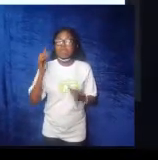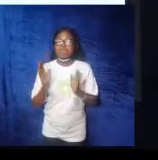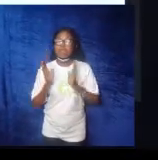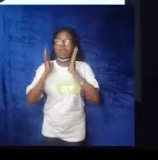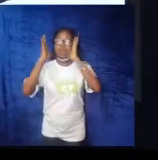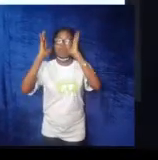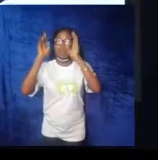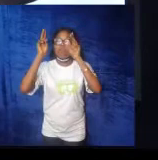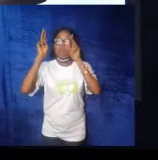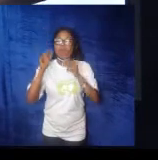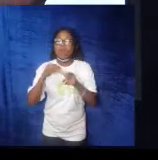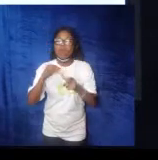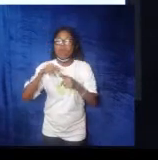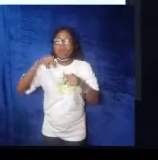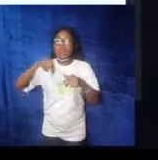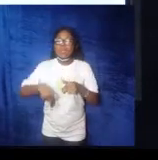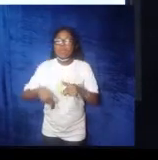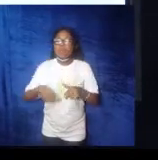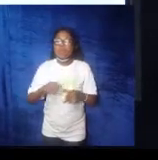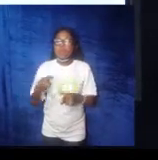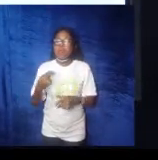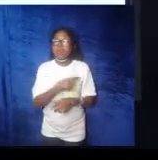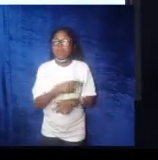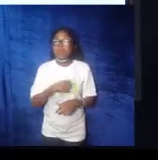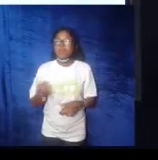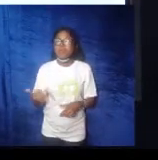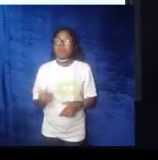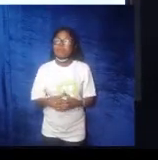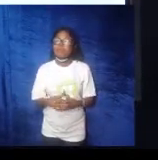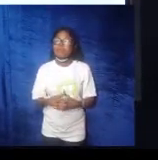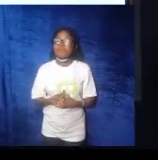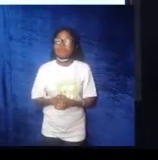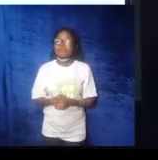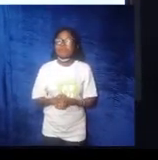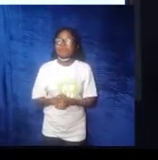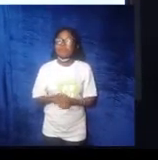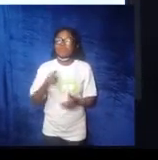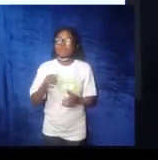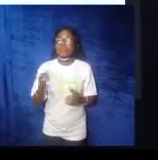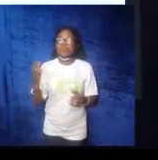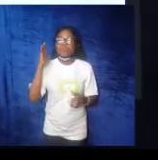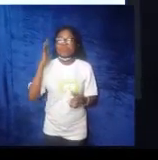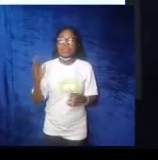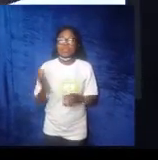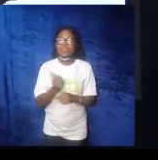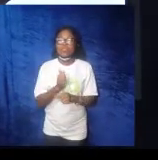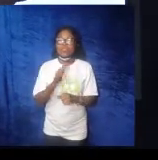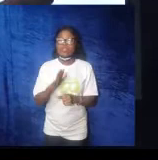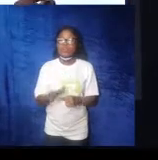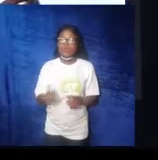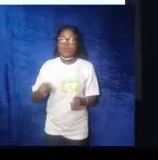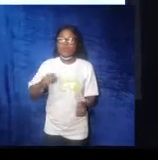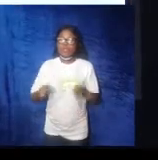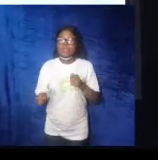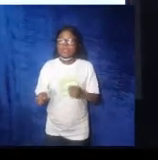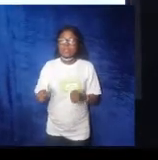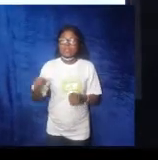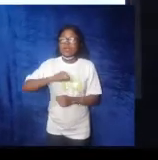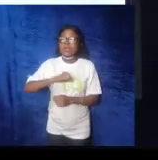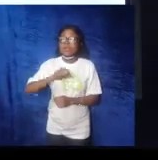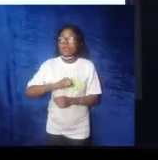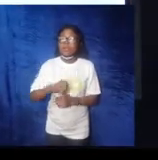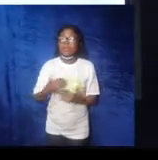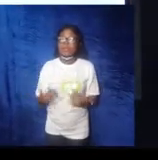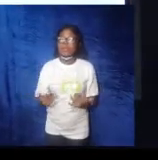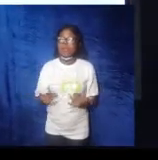If one is here, the other one has to be here. As long as it's a Z and the lines here are parallel, you